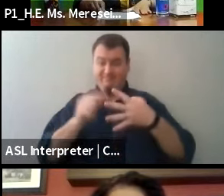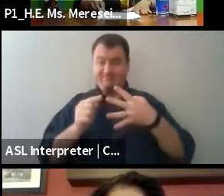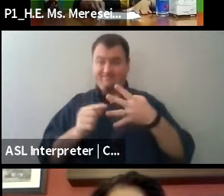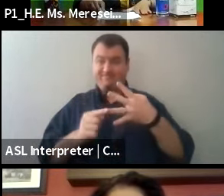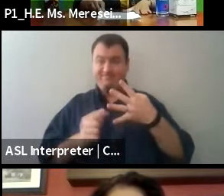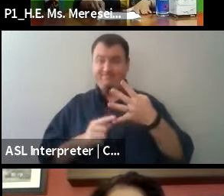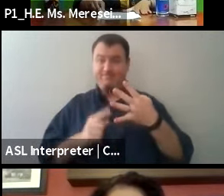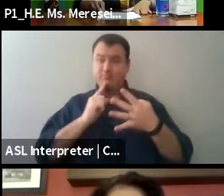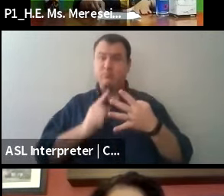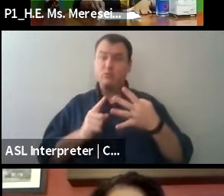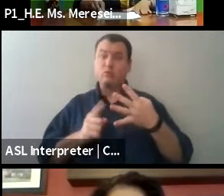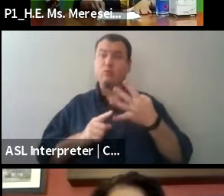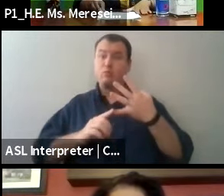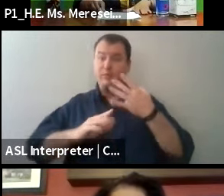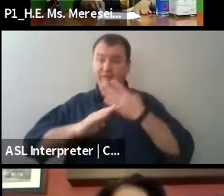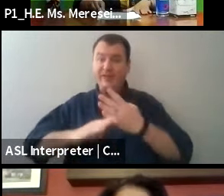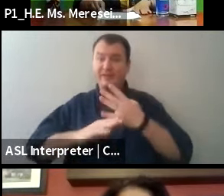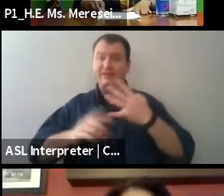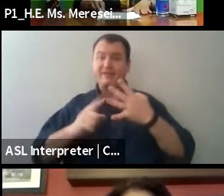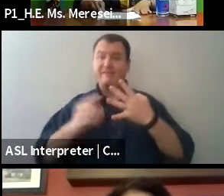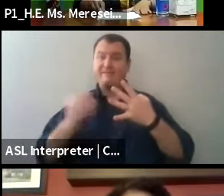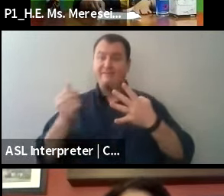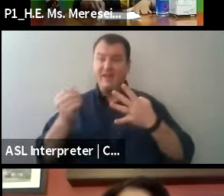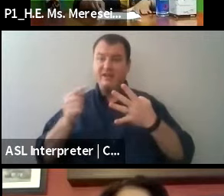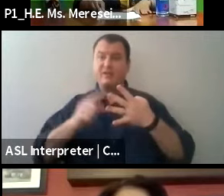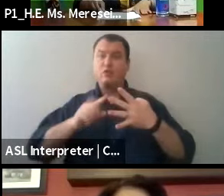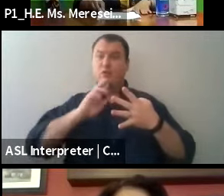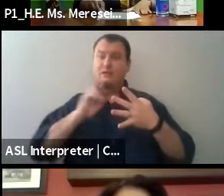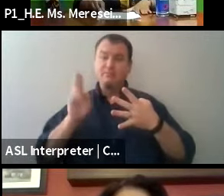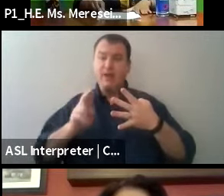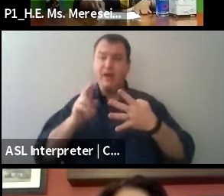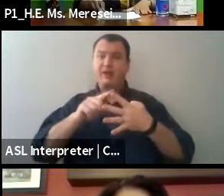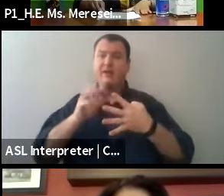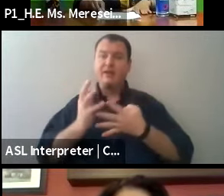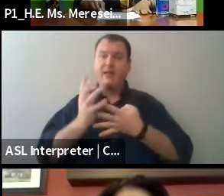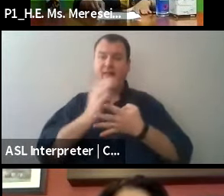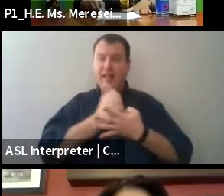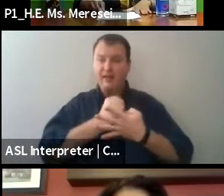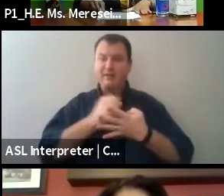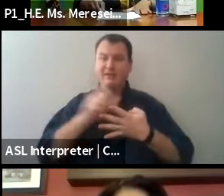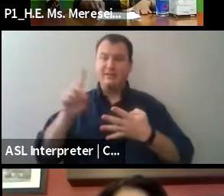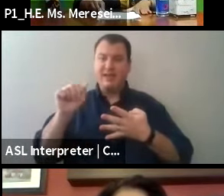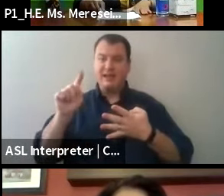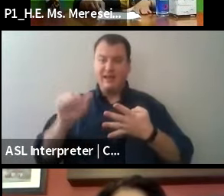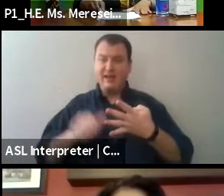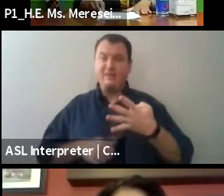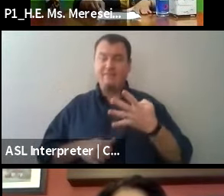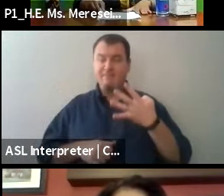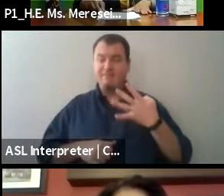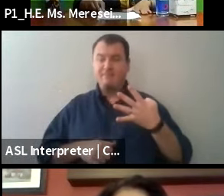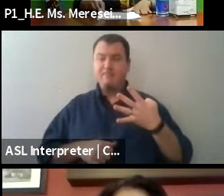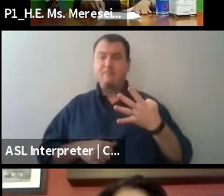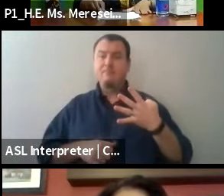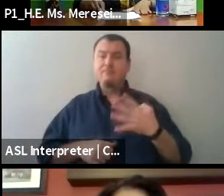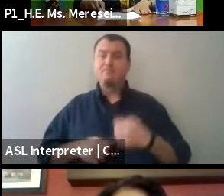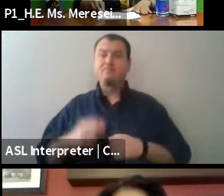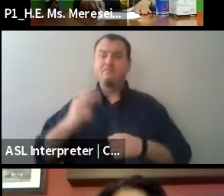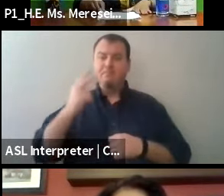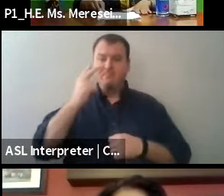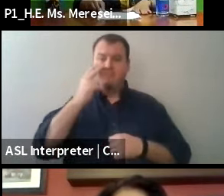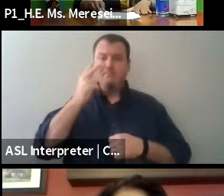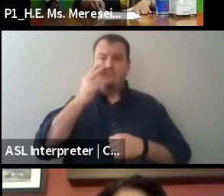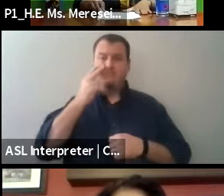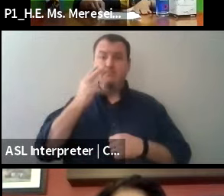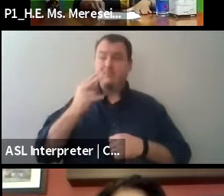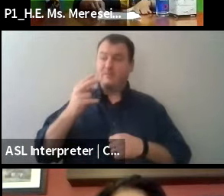prevent, to fund, to respond, and to collect data. As you'll see in the coming